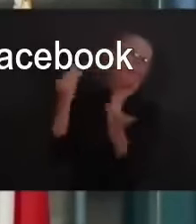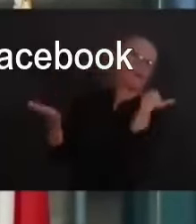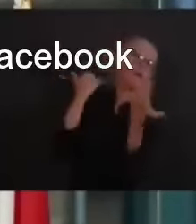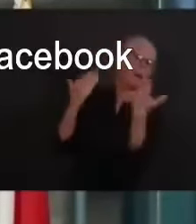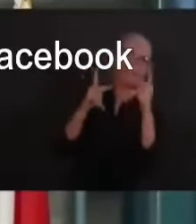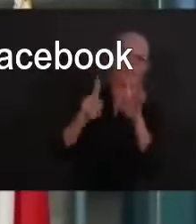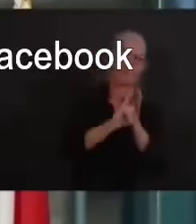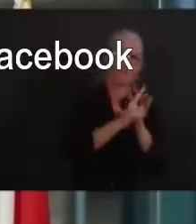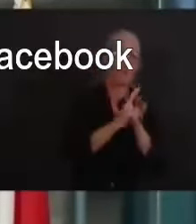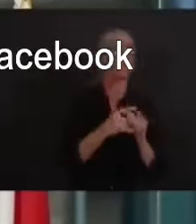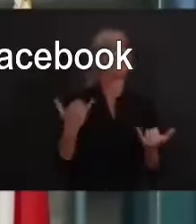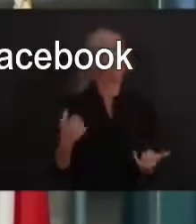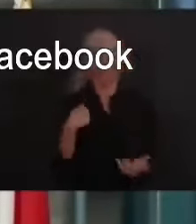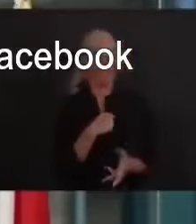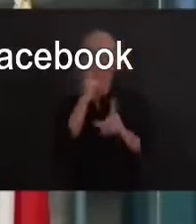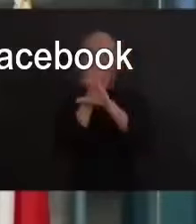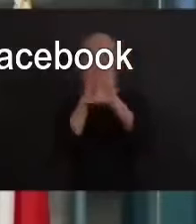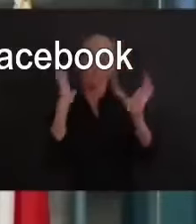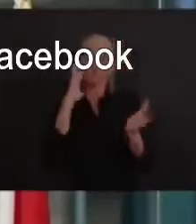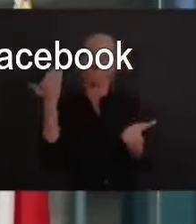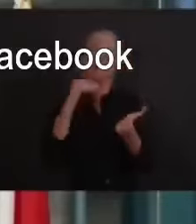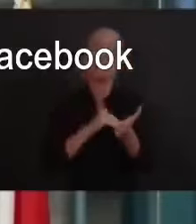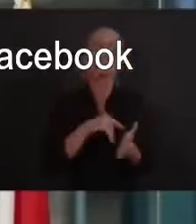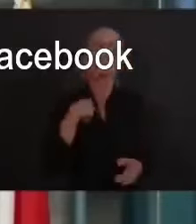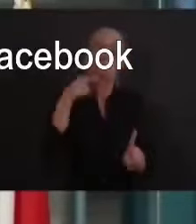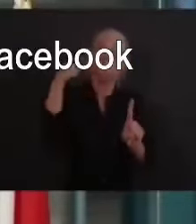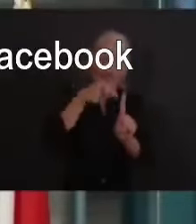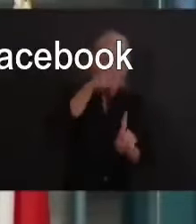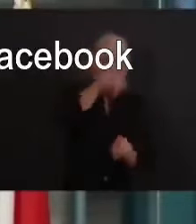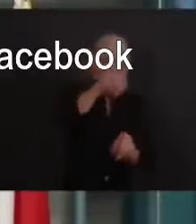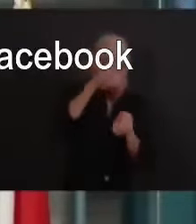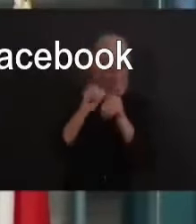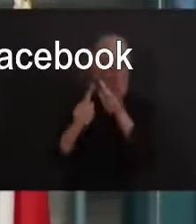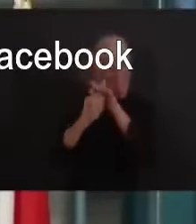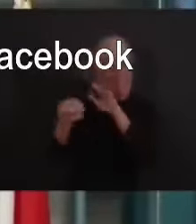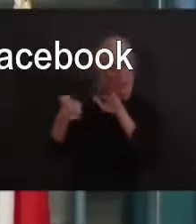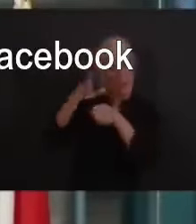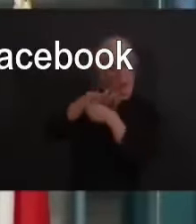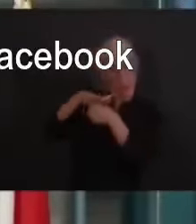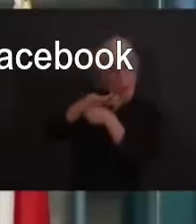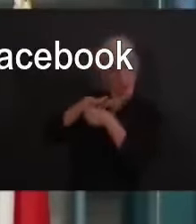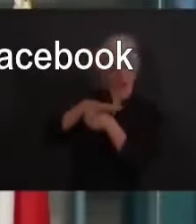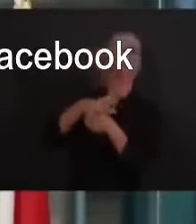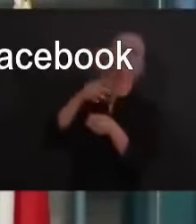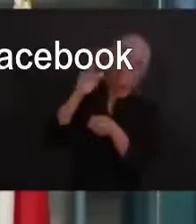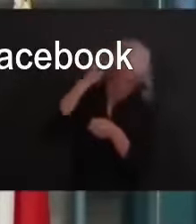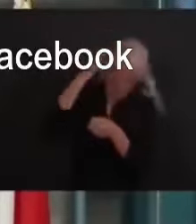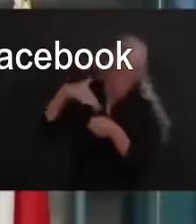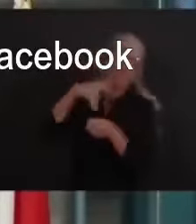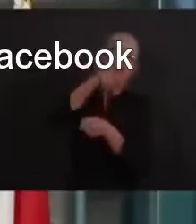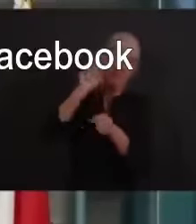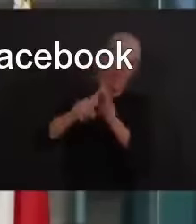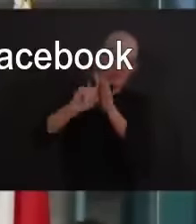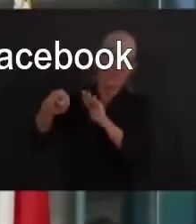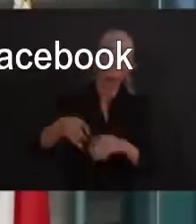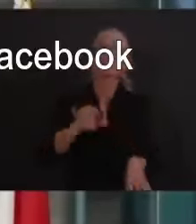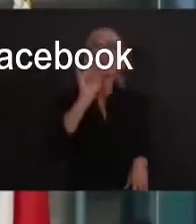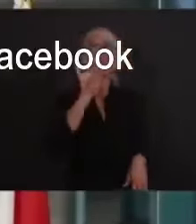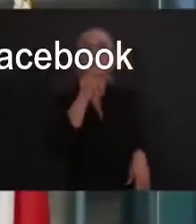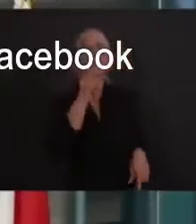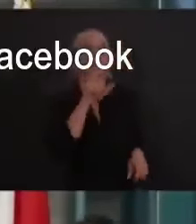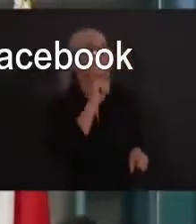Evacuate if you are in an evacuation zone. If you are not in an evacuation zone and your house was built in conjunction